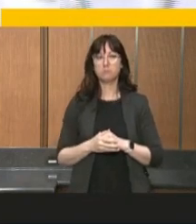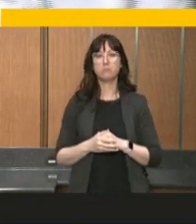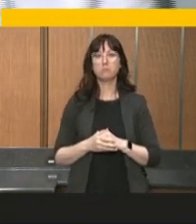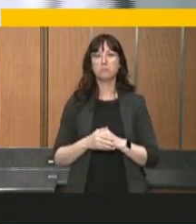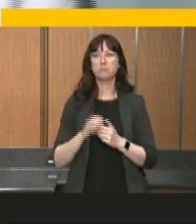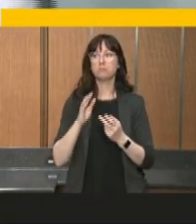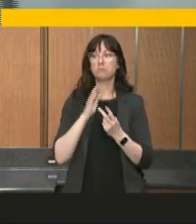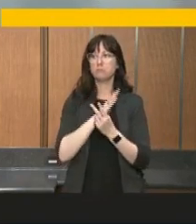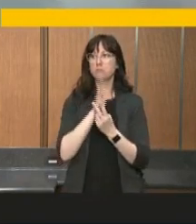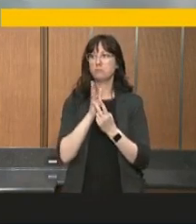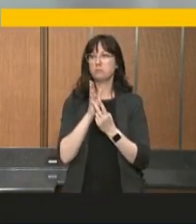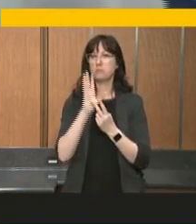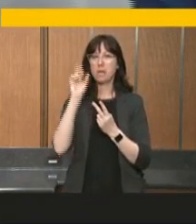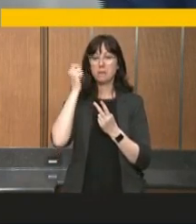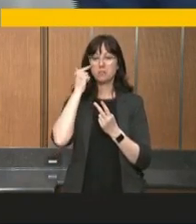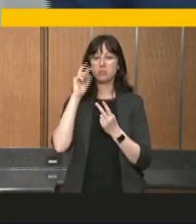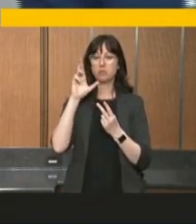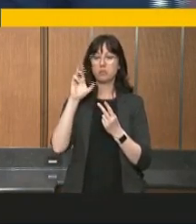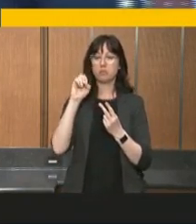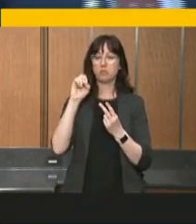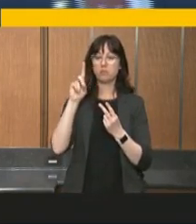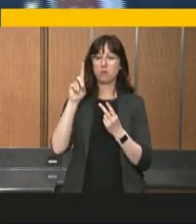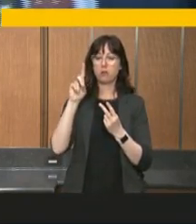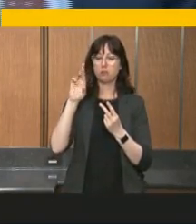Mr. Minister Rodriguez,